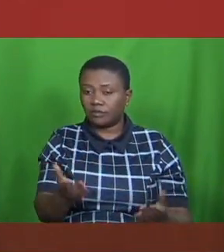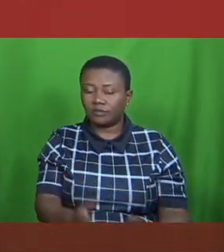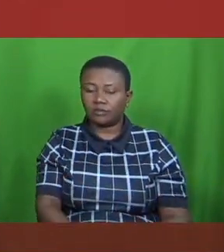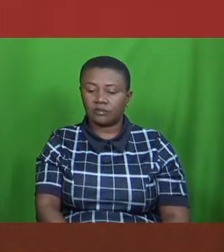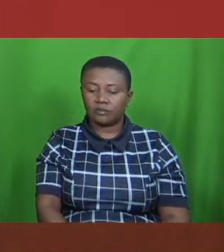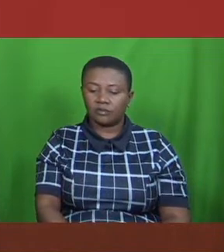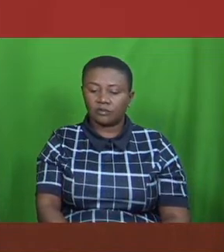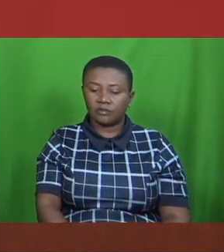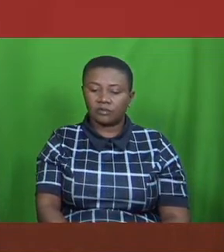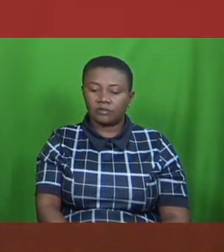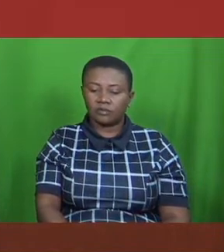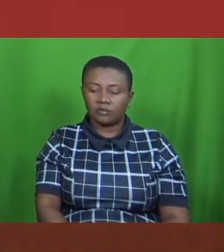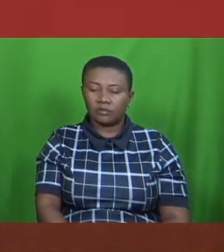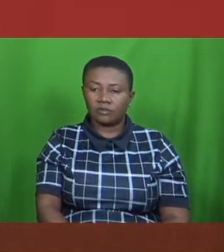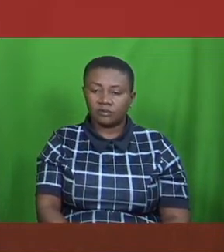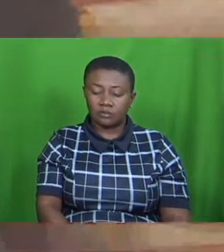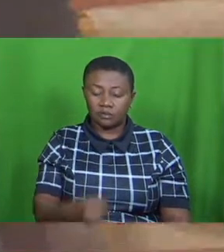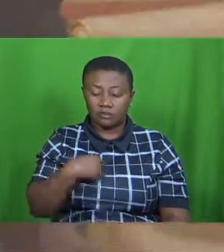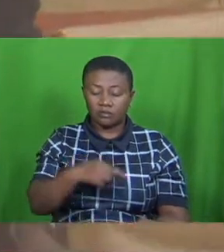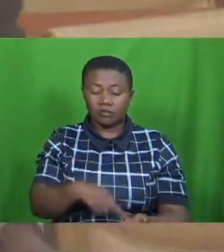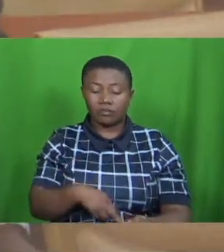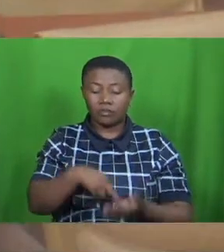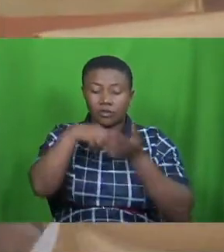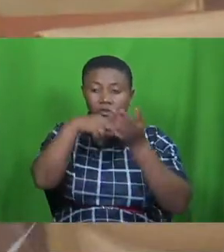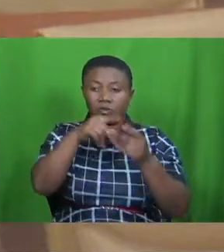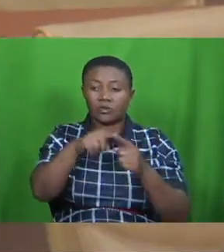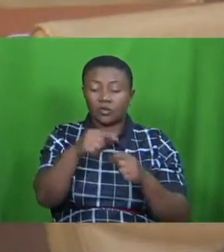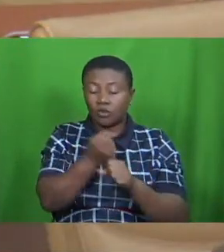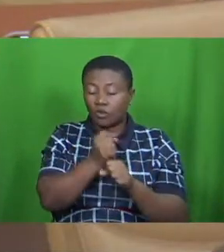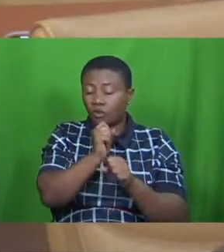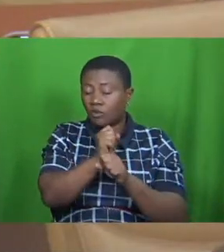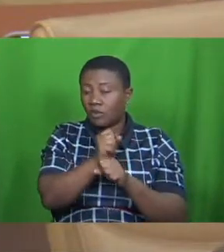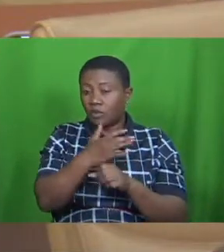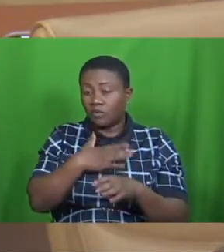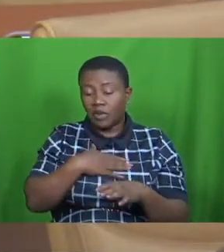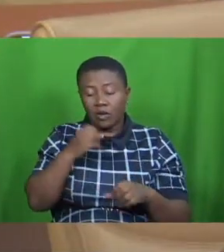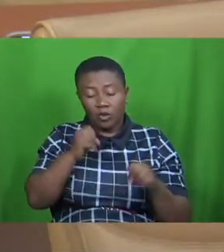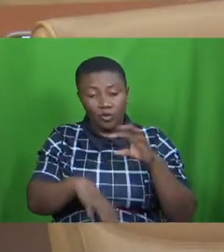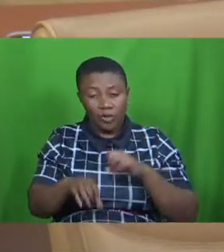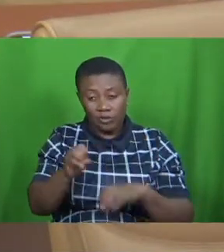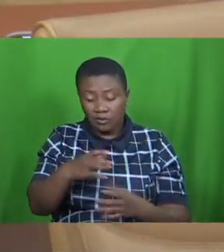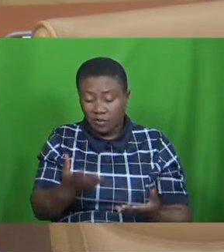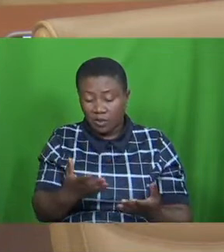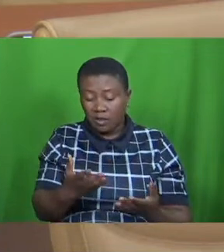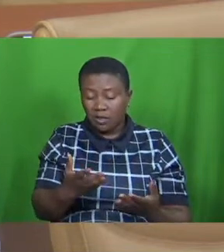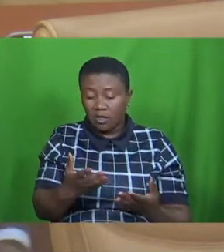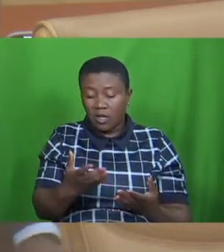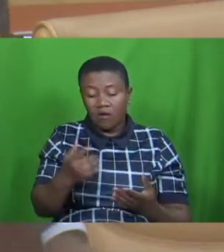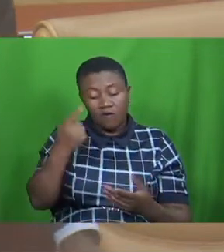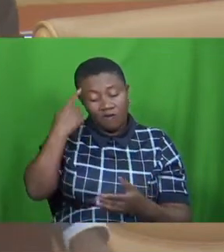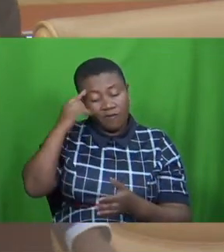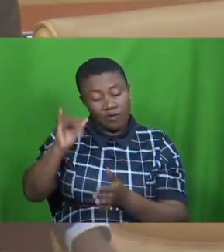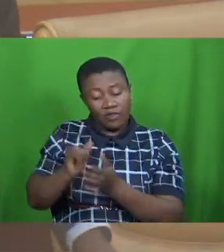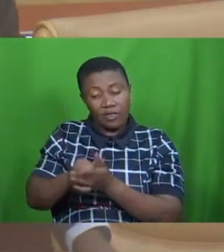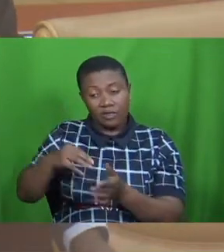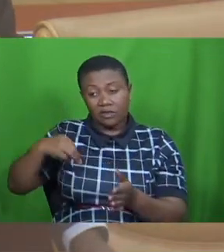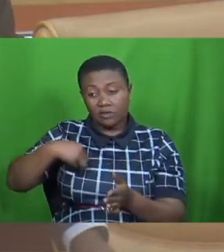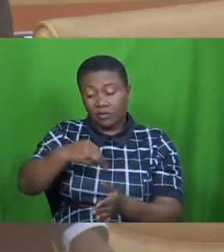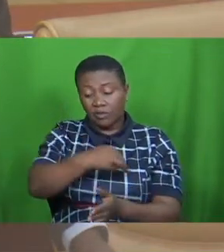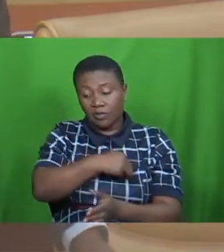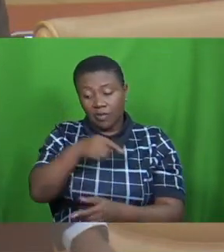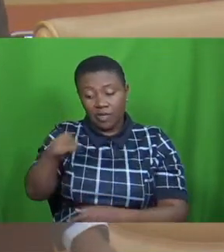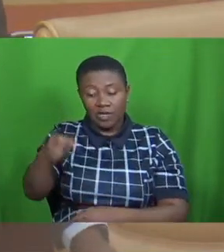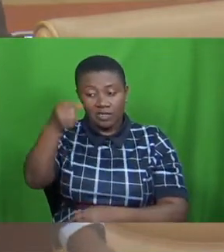Thank you, Mr. Speaker. Mr. Speaker, I rise to make comment on the statement made by the member for